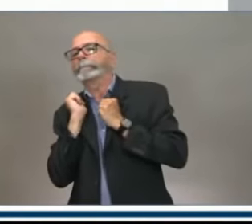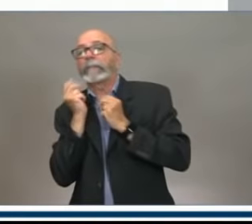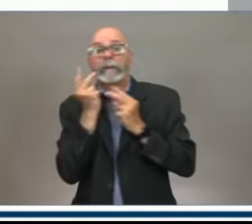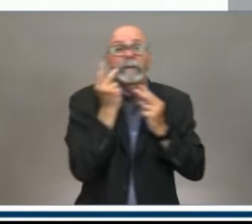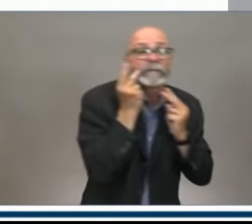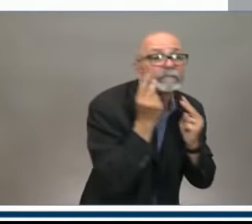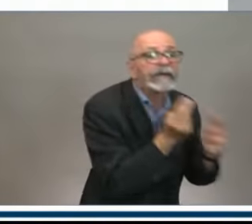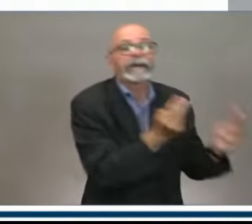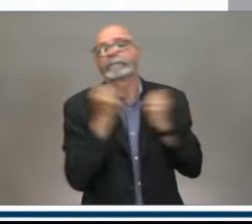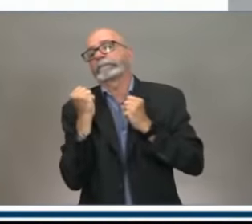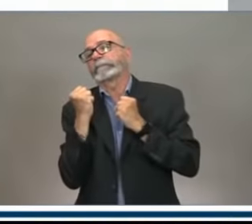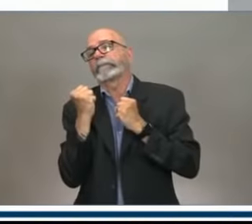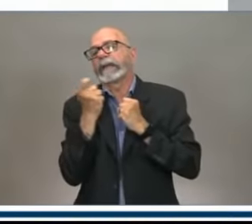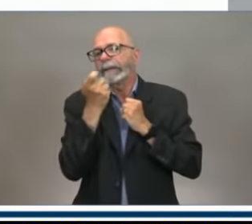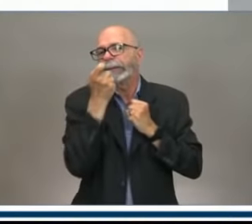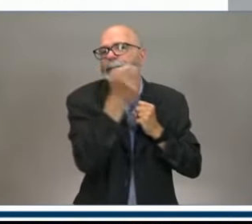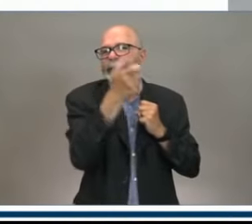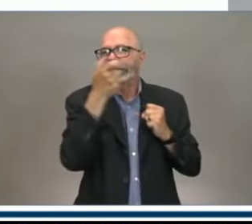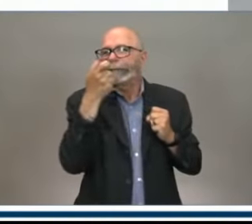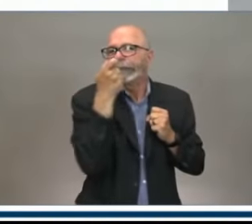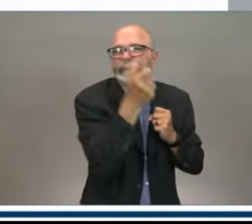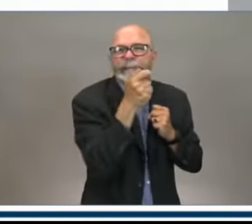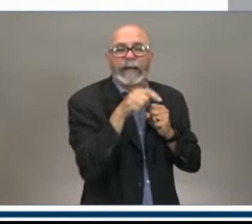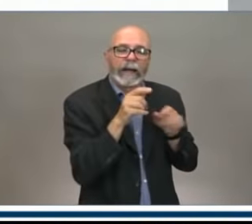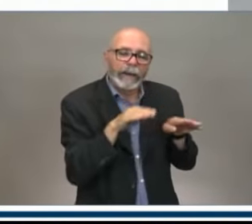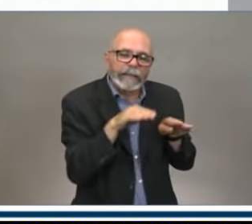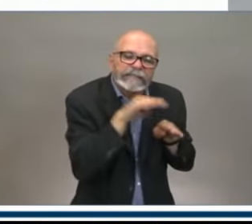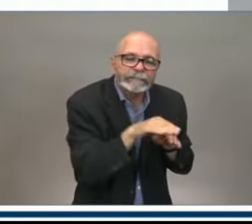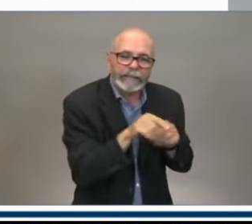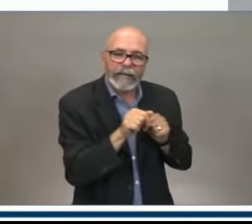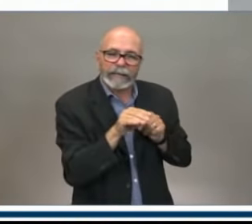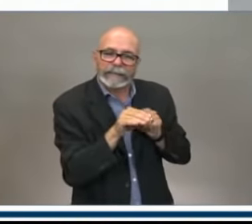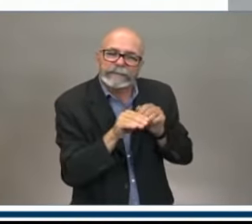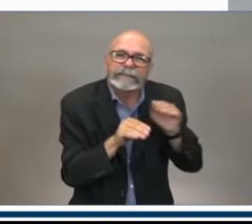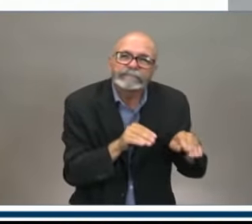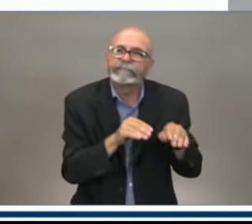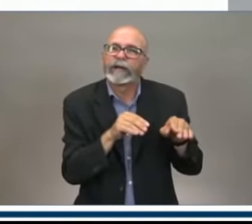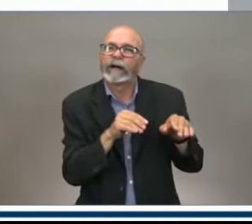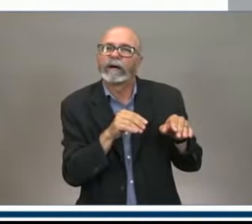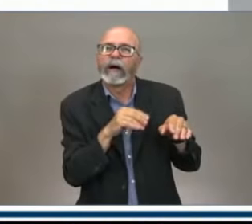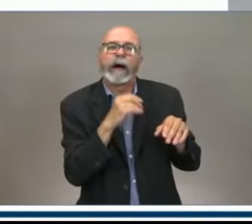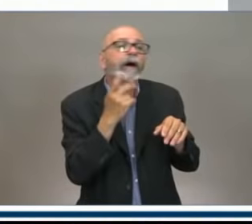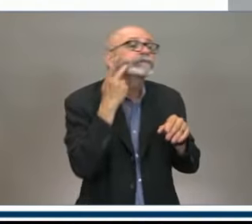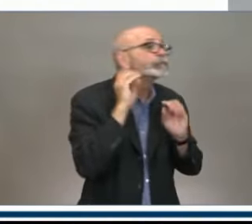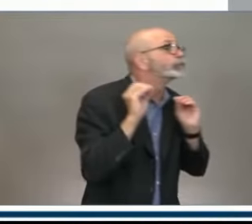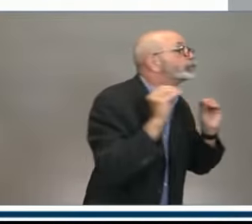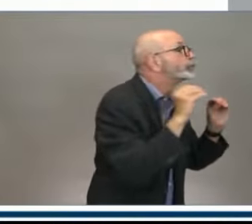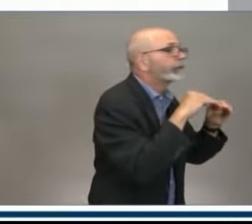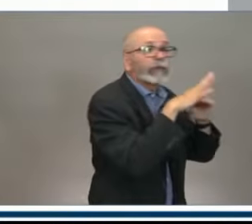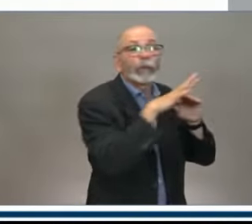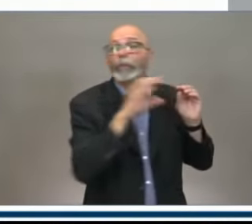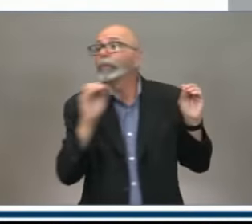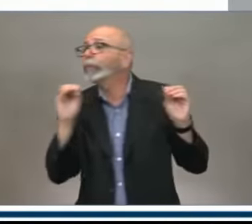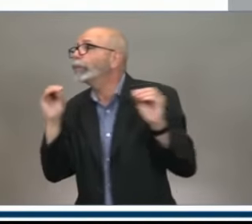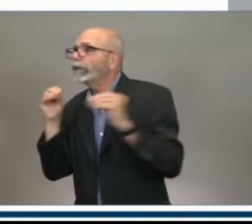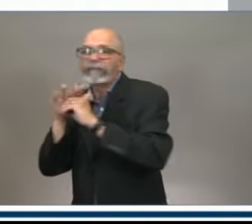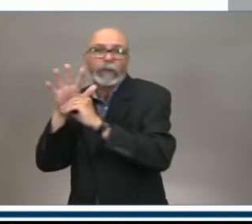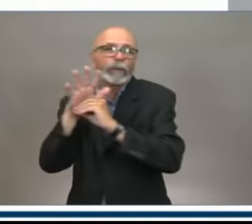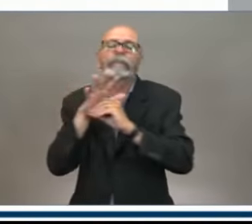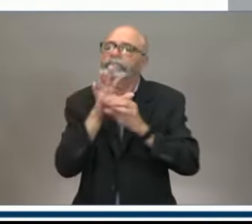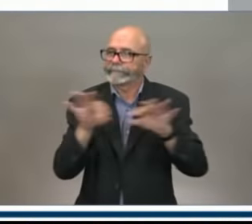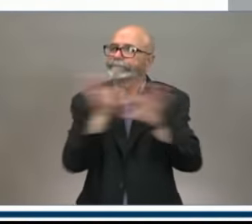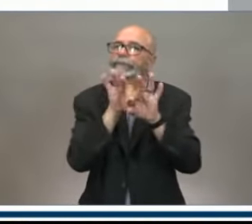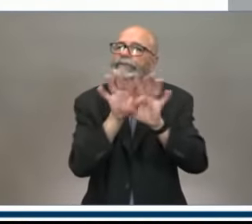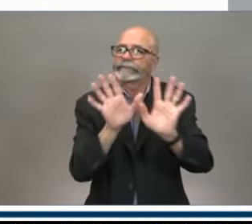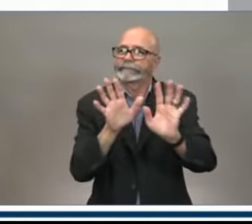time and watch the impact of each step along the way. So as a first step, we are going to be